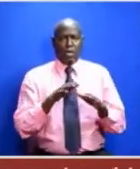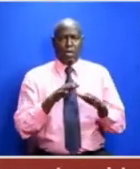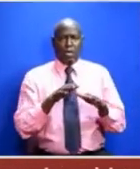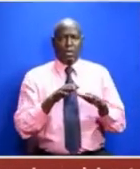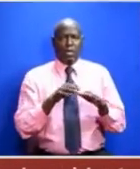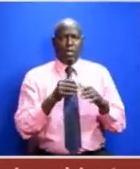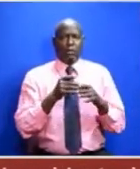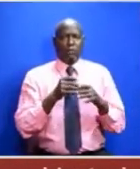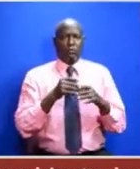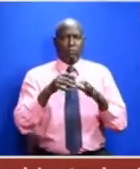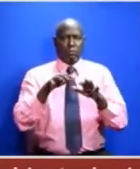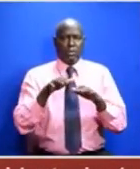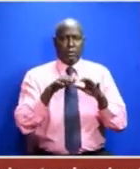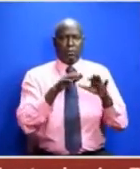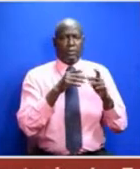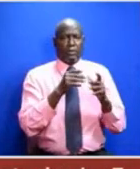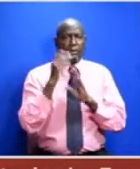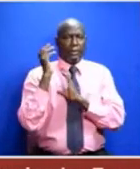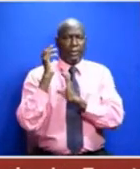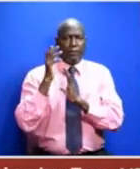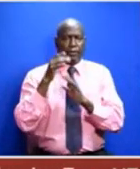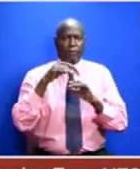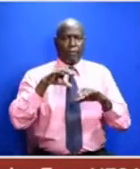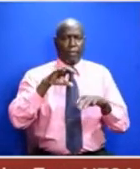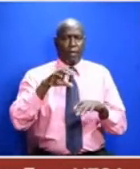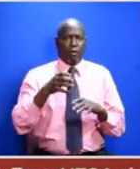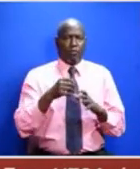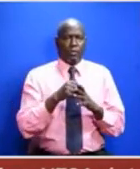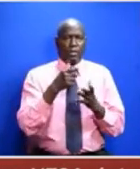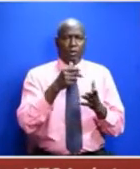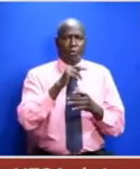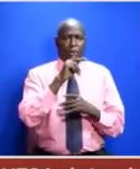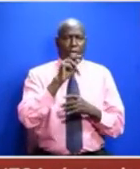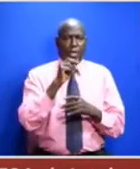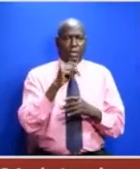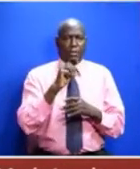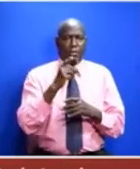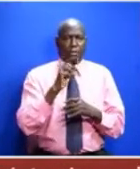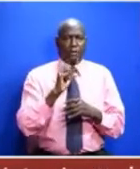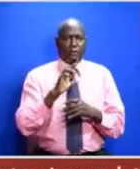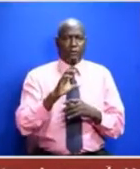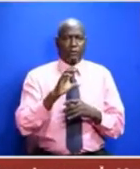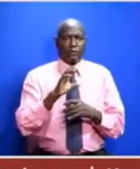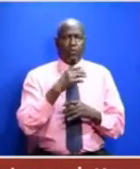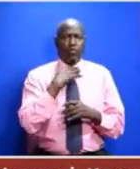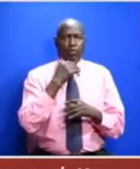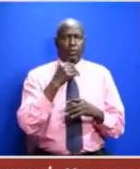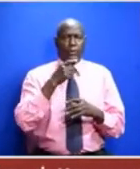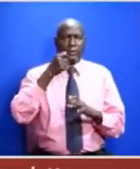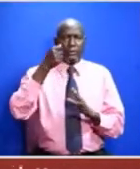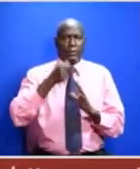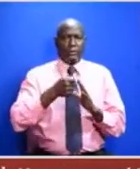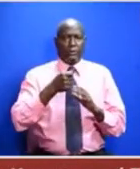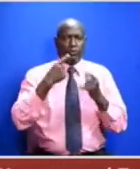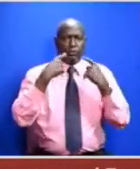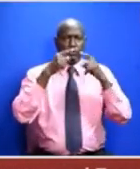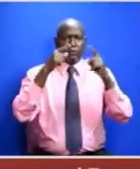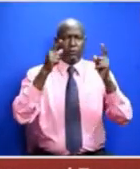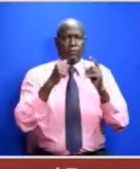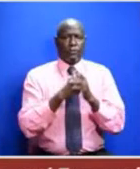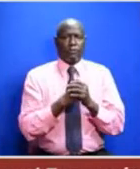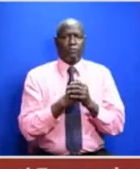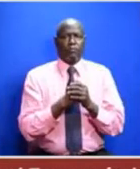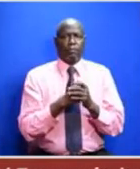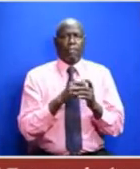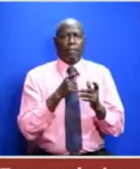Forest, located in Chakama, Kilifi County. KNHRC now wants justice to prevail. The general public has been